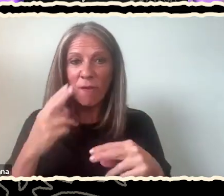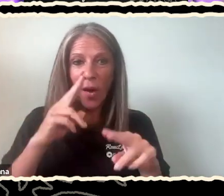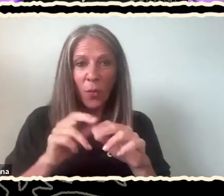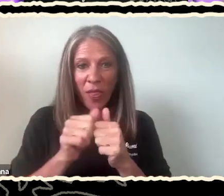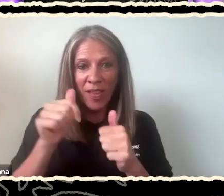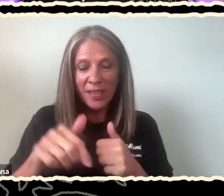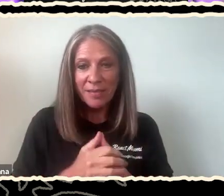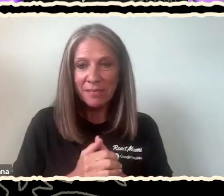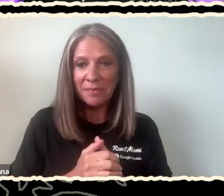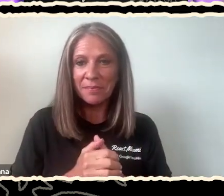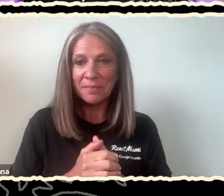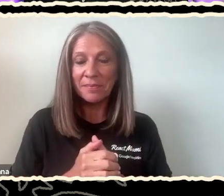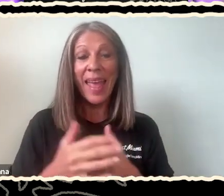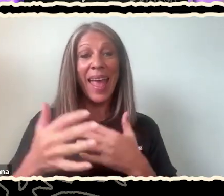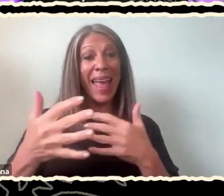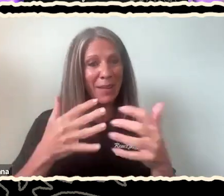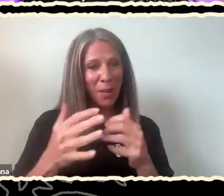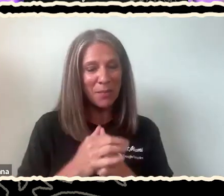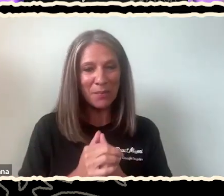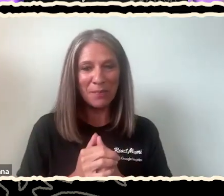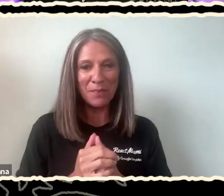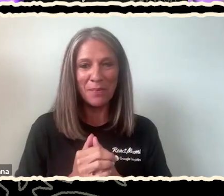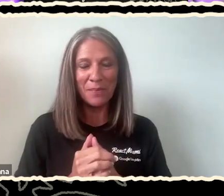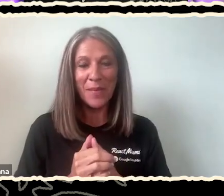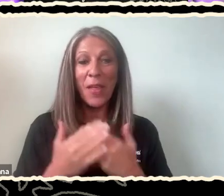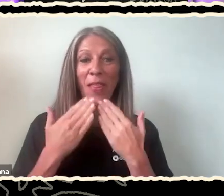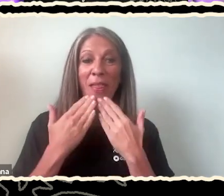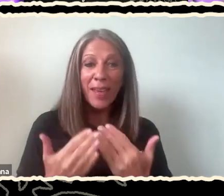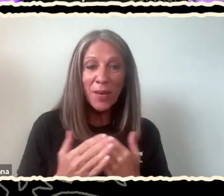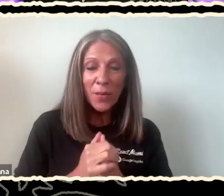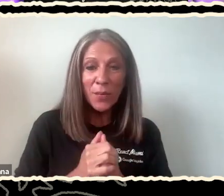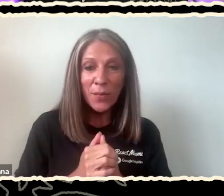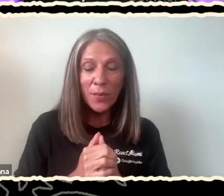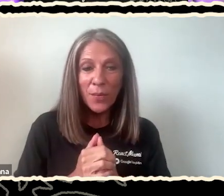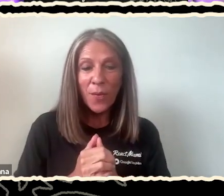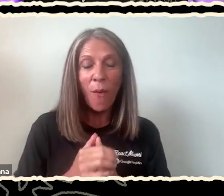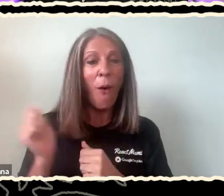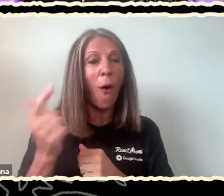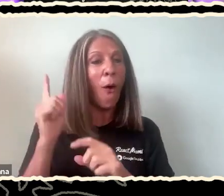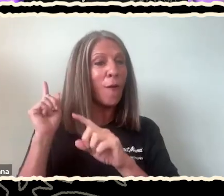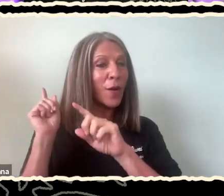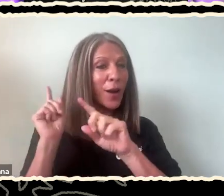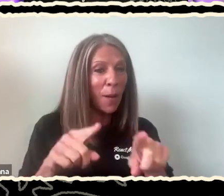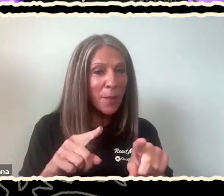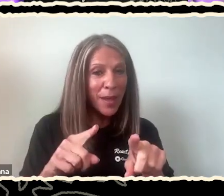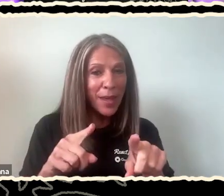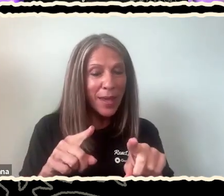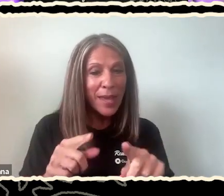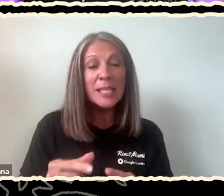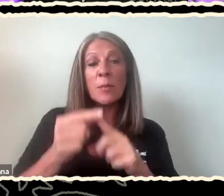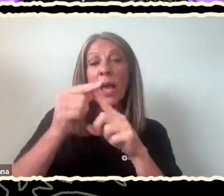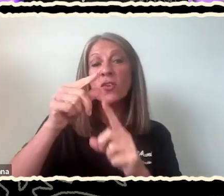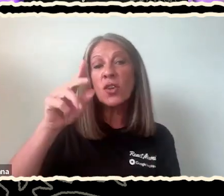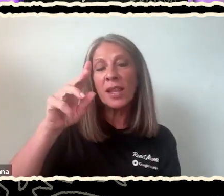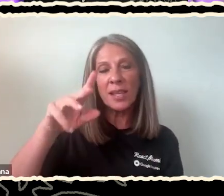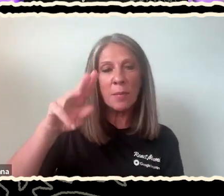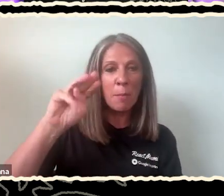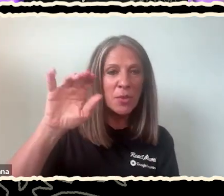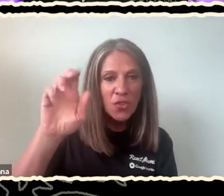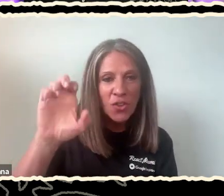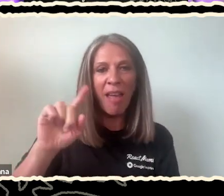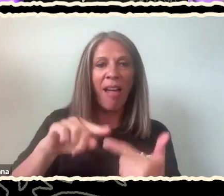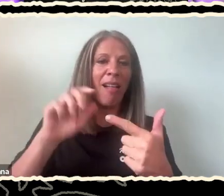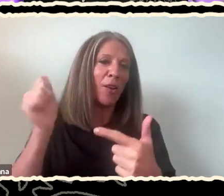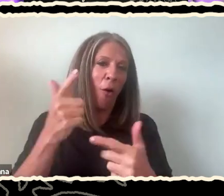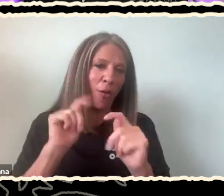we'll see how that goes. But anyways, thank you all for coming, and especially to Michelle, Rebecca, and the whole G2I